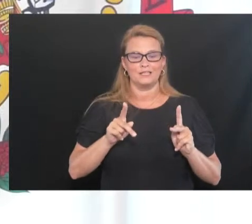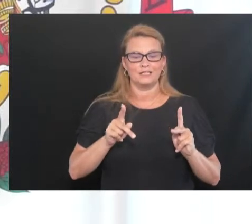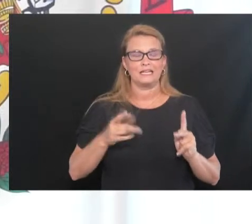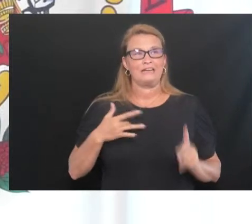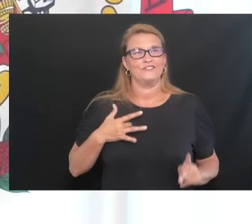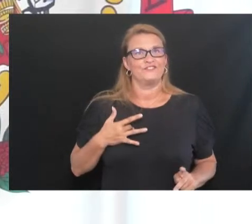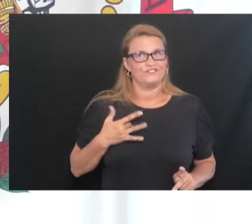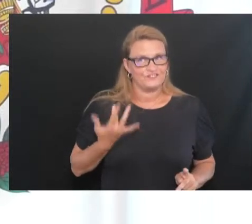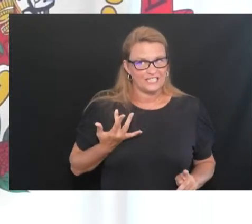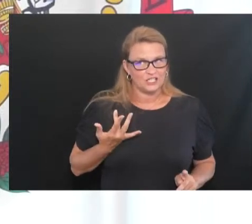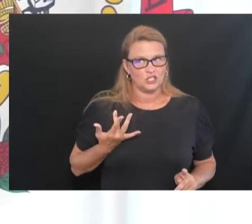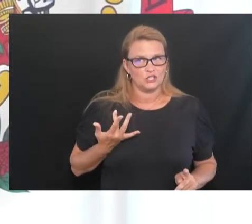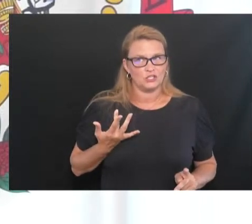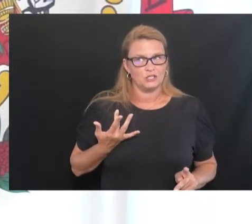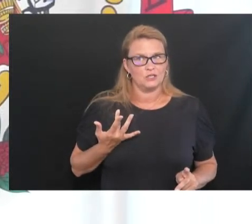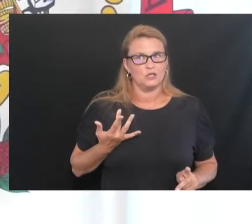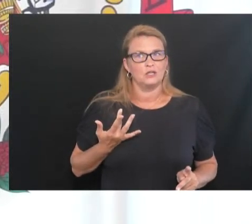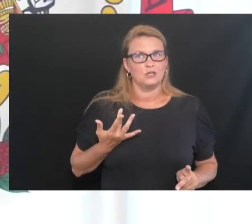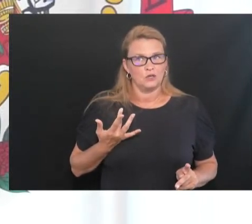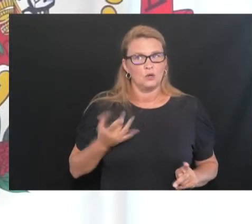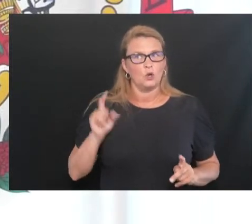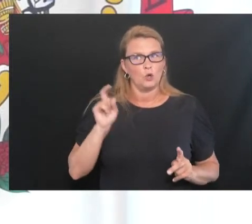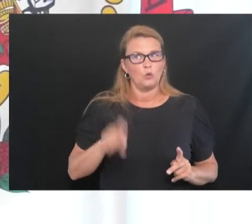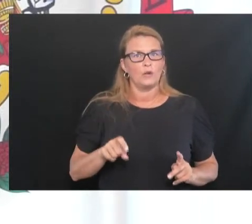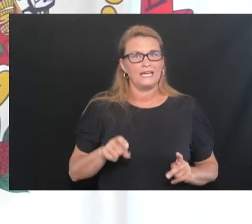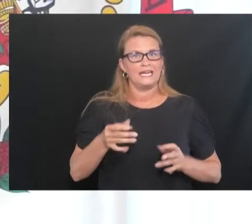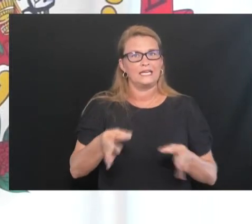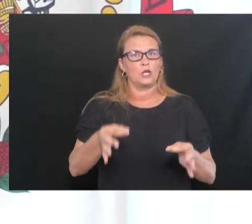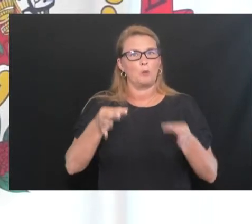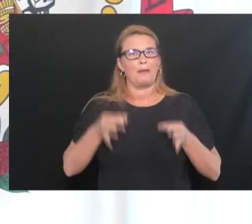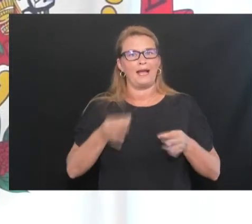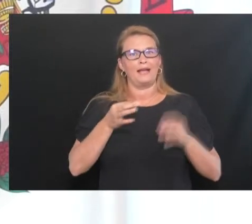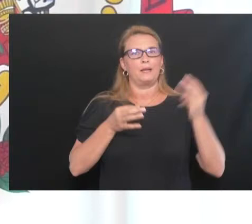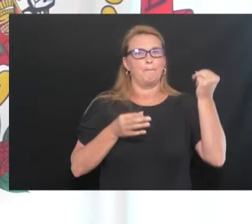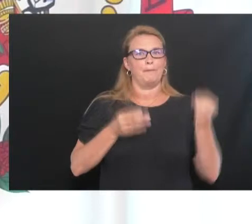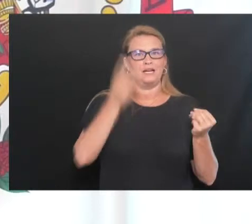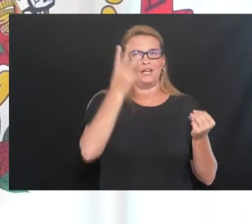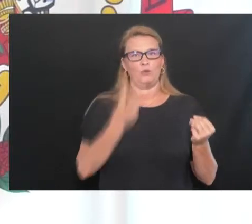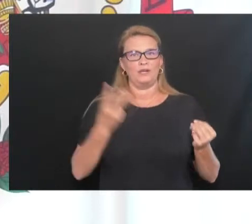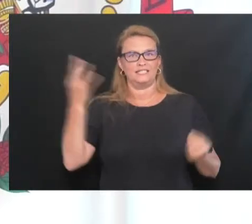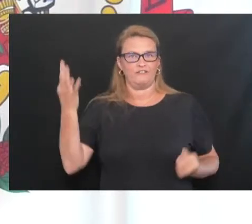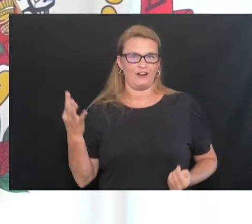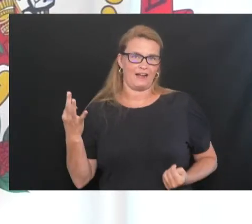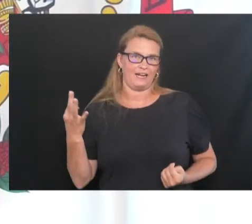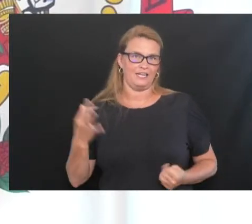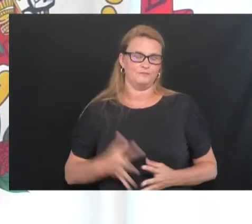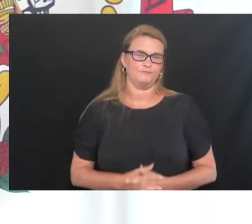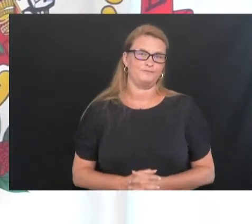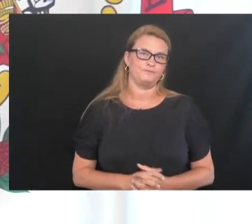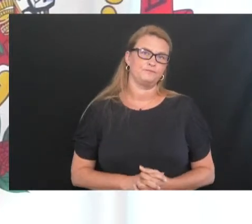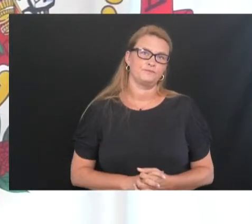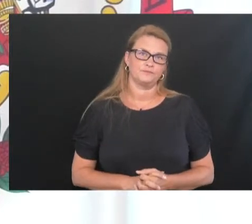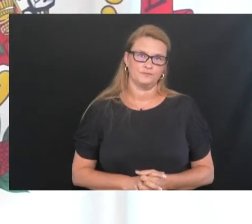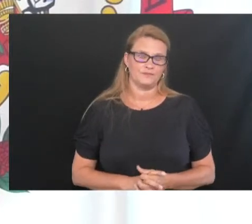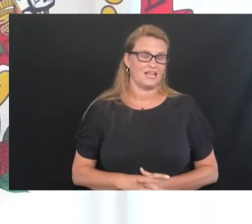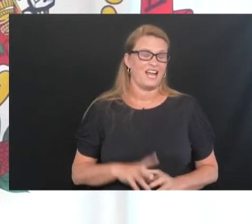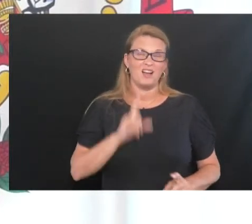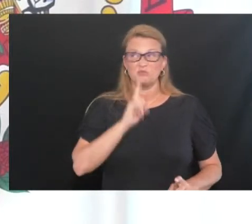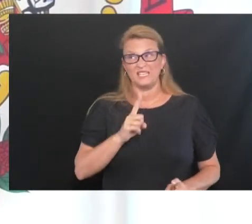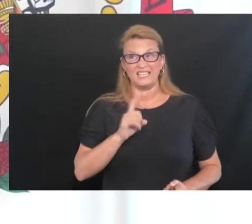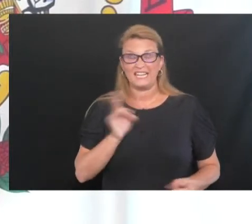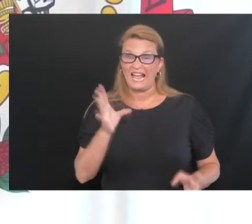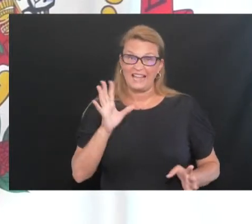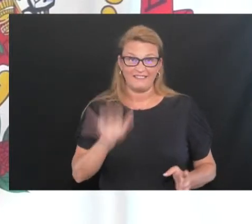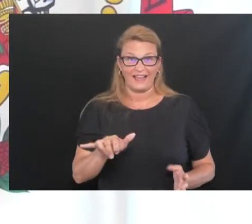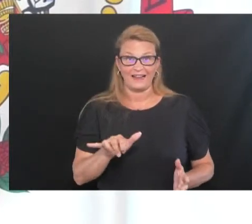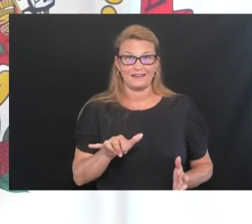like, it is without question we need to move our briefings back to Monday, Wednesday, and Friday. And I hate like crazy we have to do that.